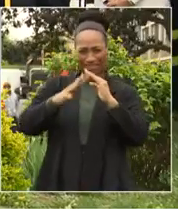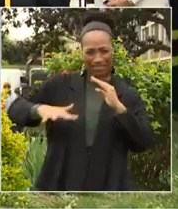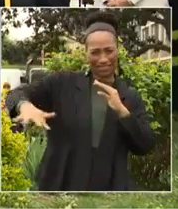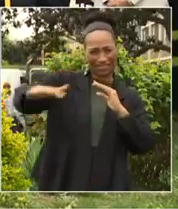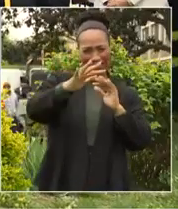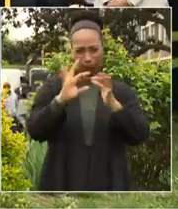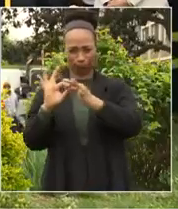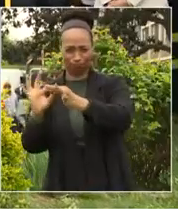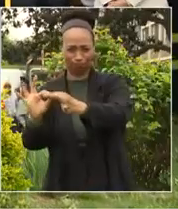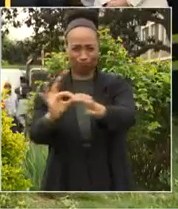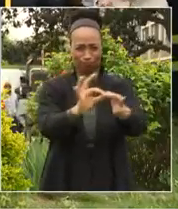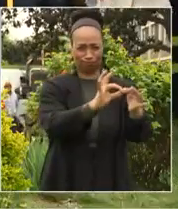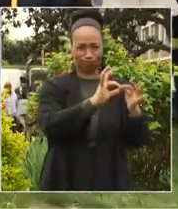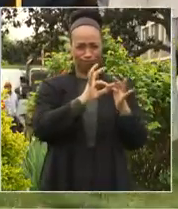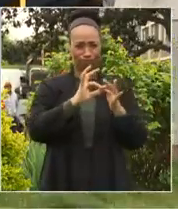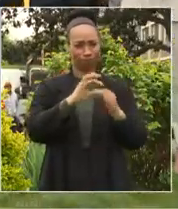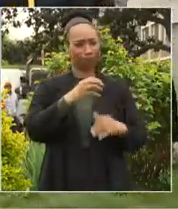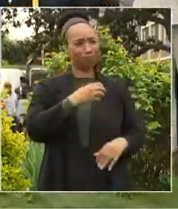amazing mokers,